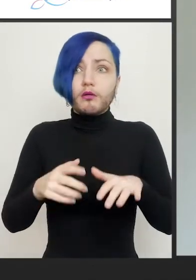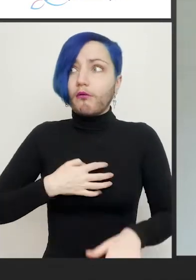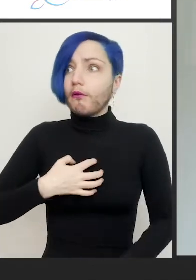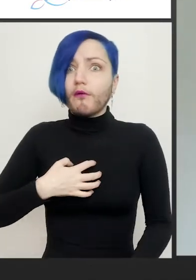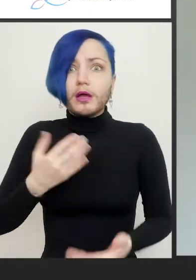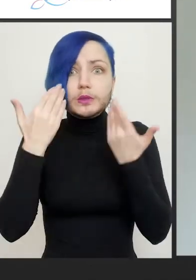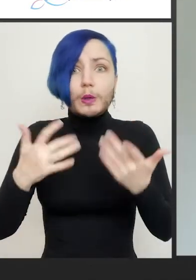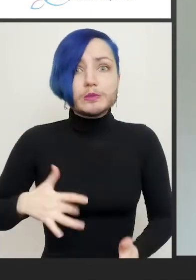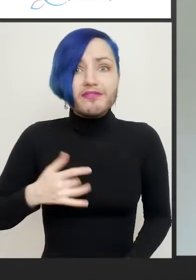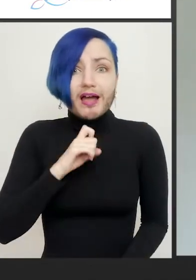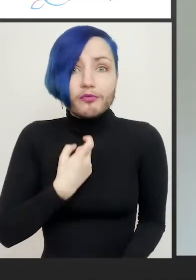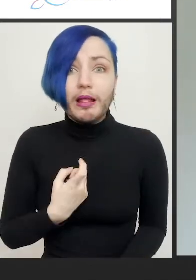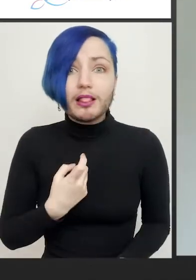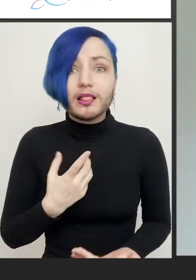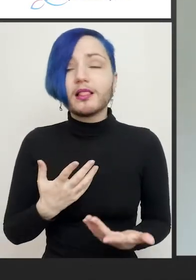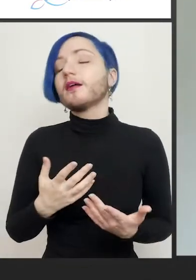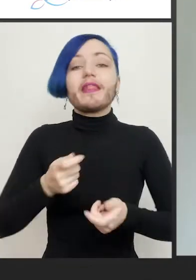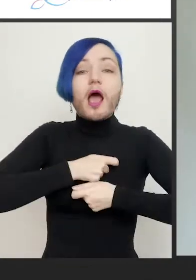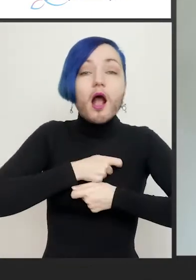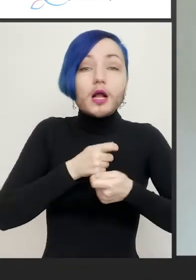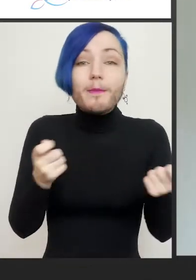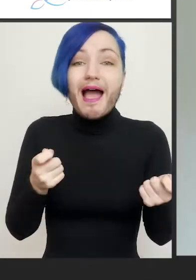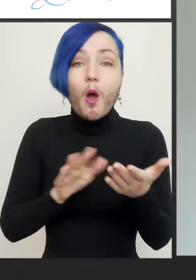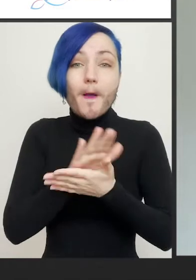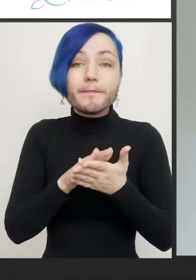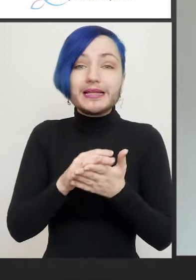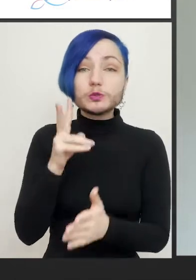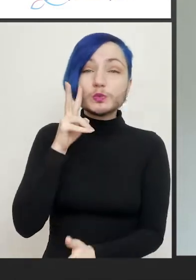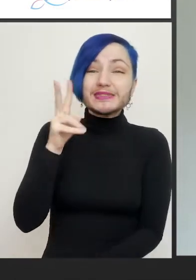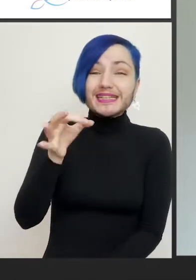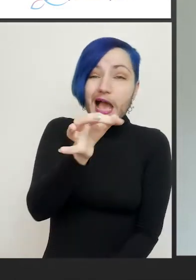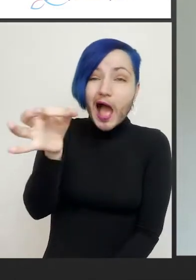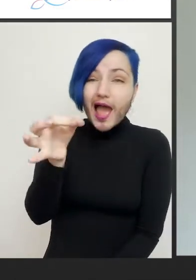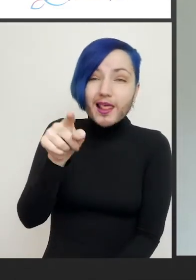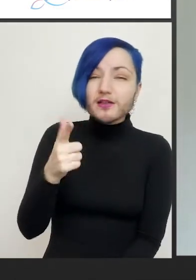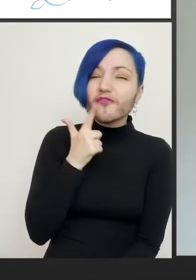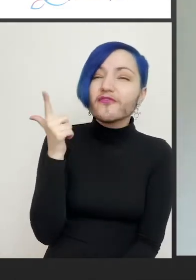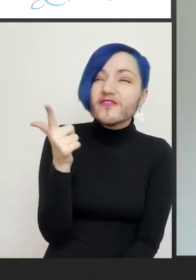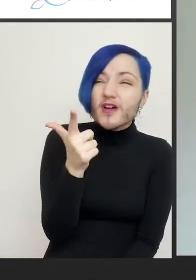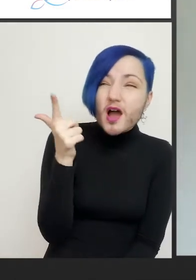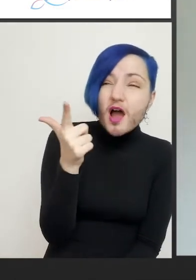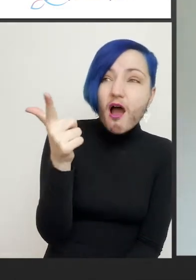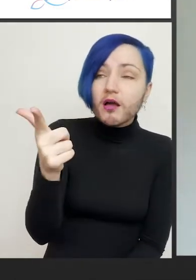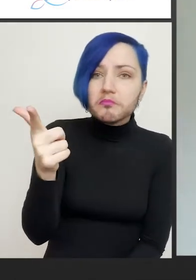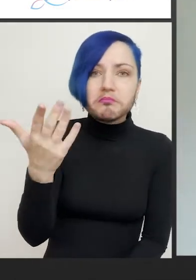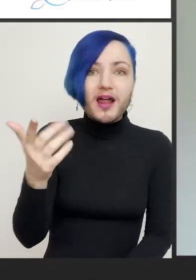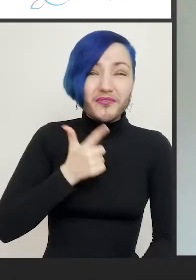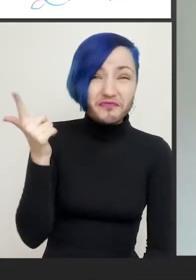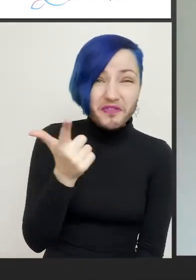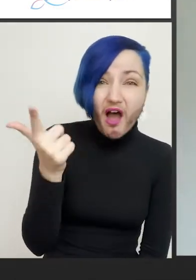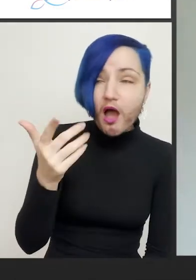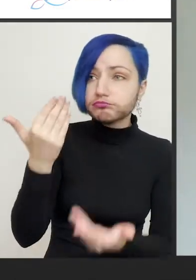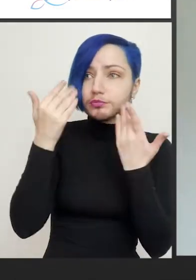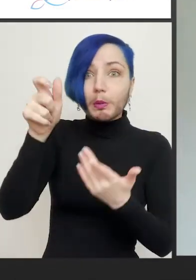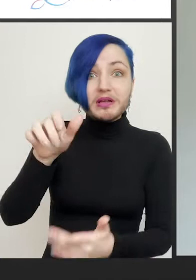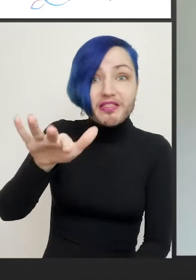to survive. But then sort of coming out is like seeing an island, but you're still nowhere near the island, and you don't know if anyone's on the island, and you maybe have like one